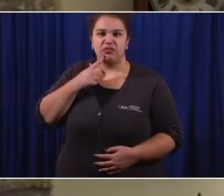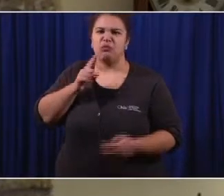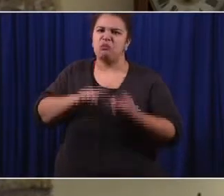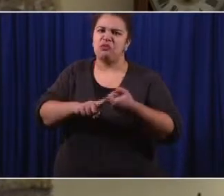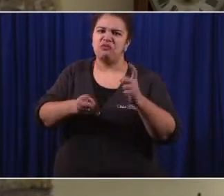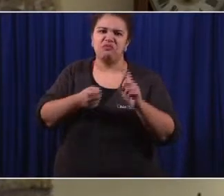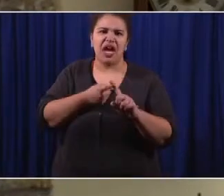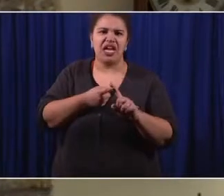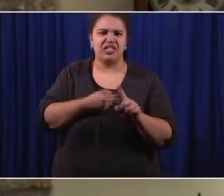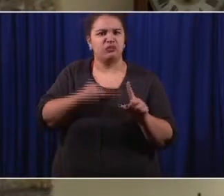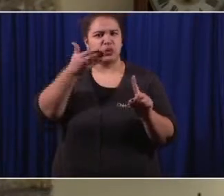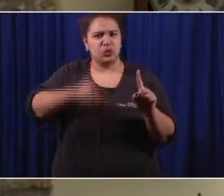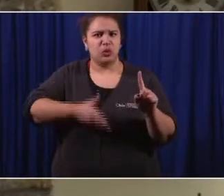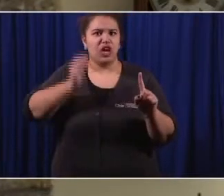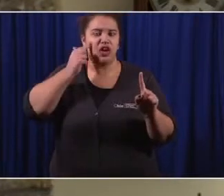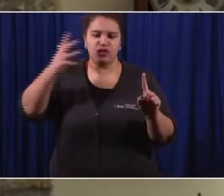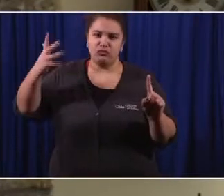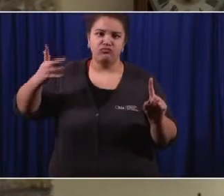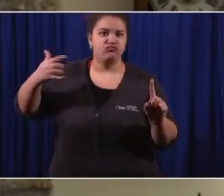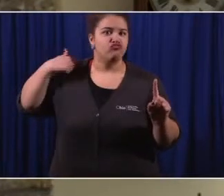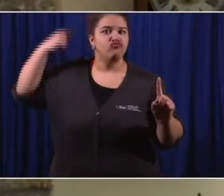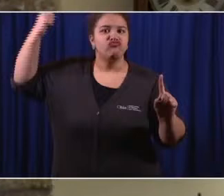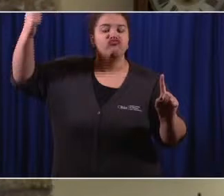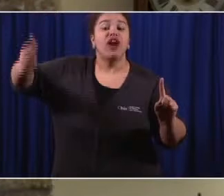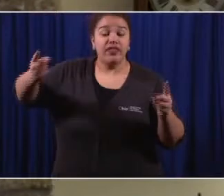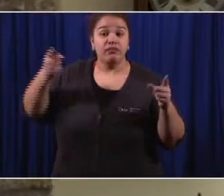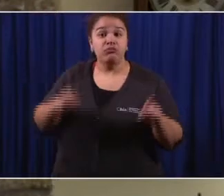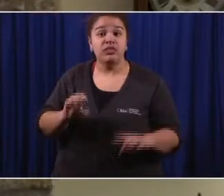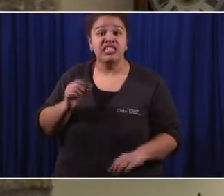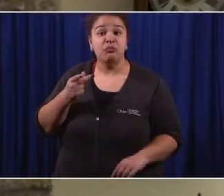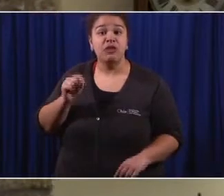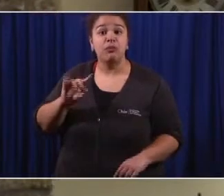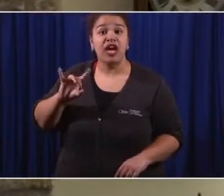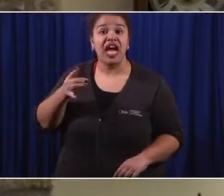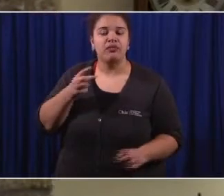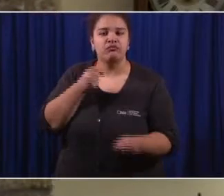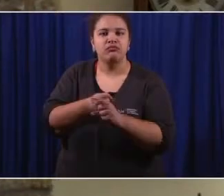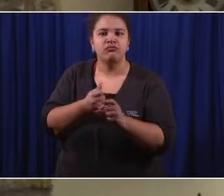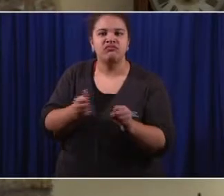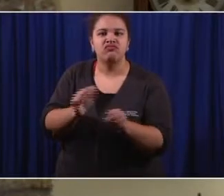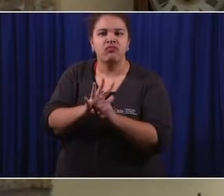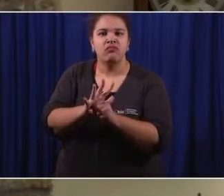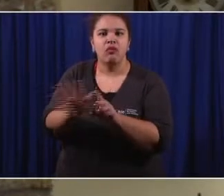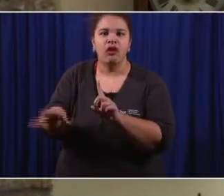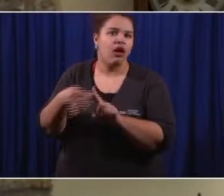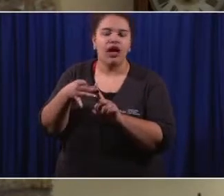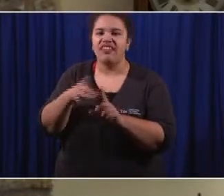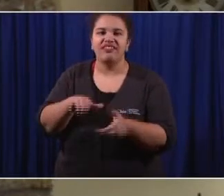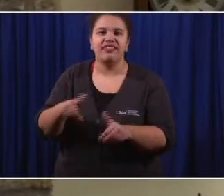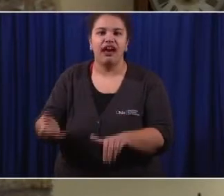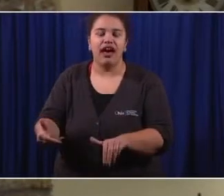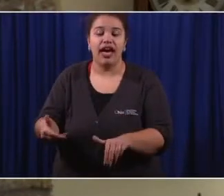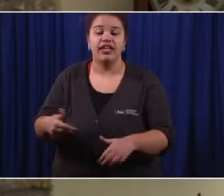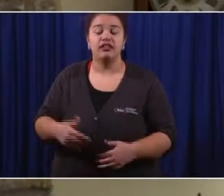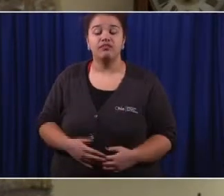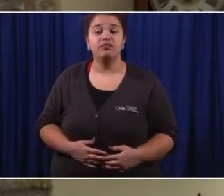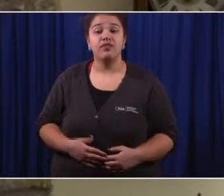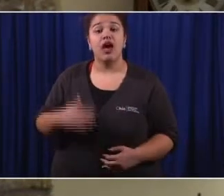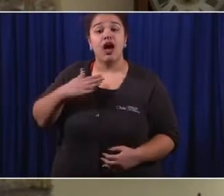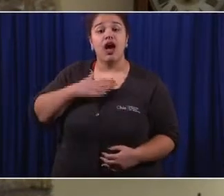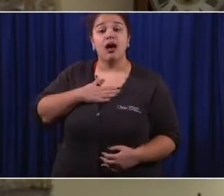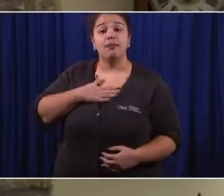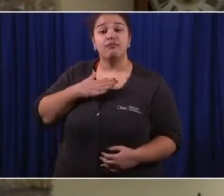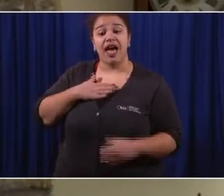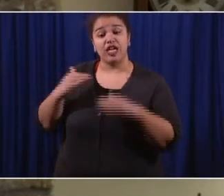September 8th after contracting COVID-19. So, Governor, you told my colleague Ron Regan that you will ask your